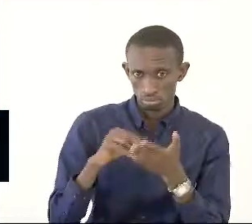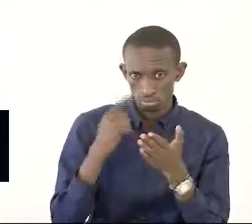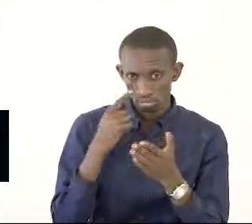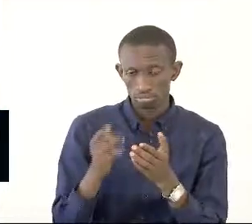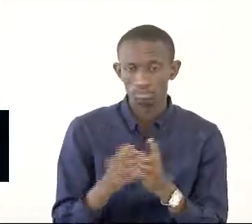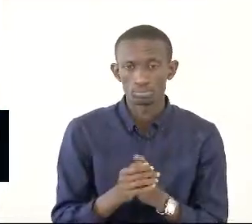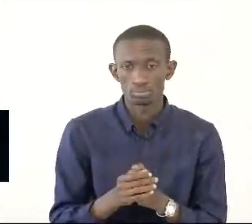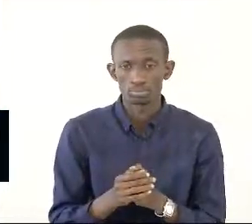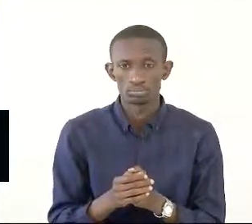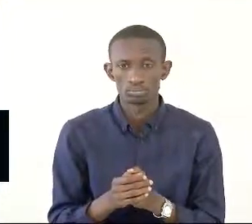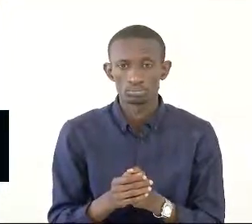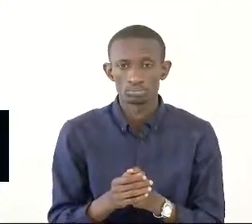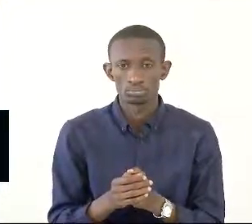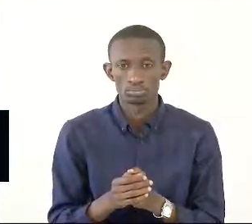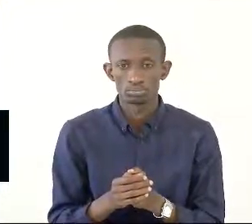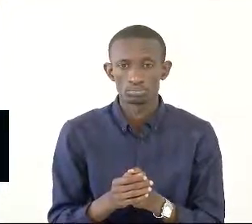discussion of today.